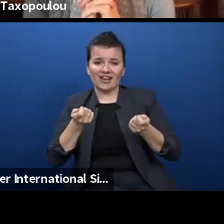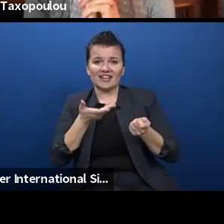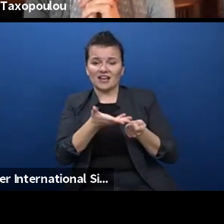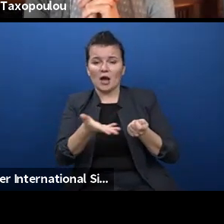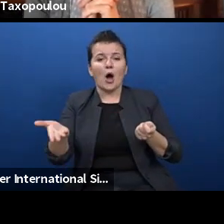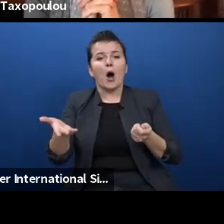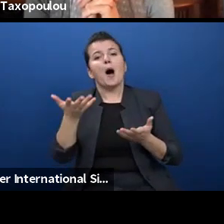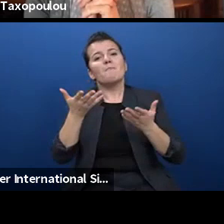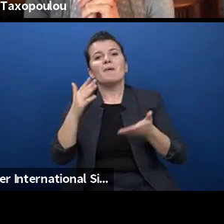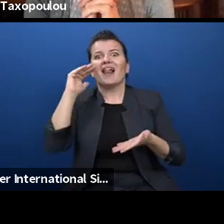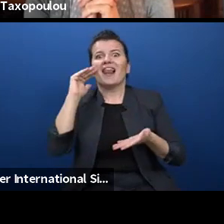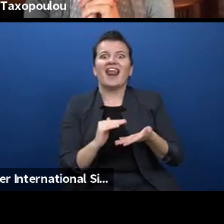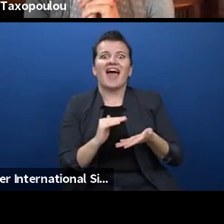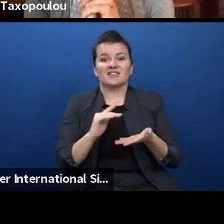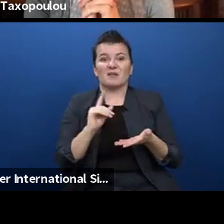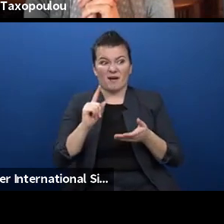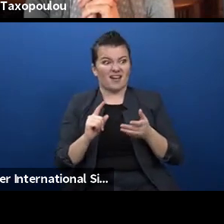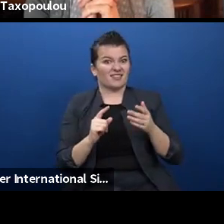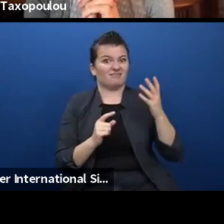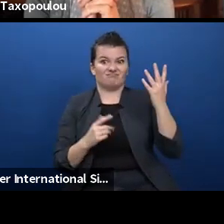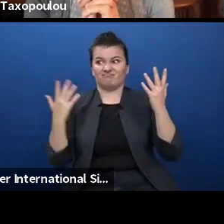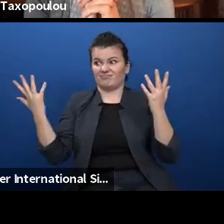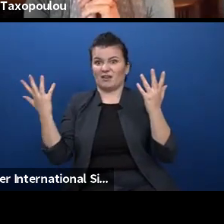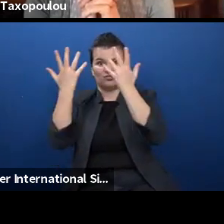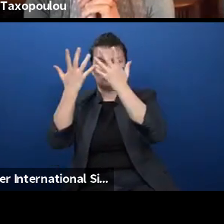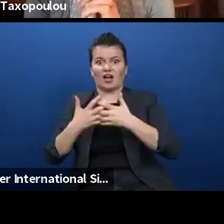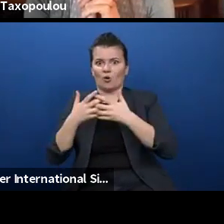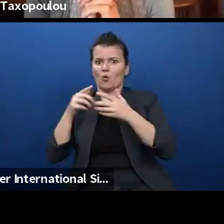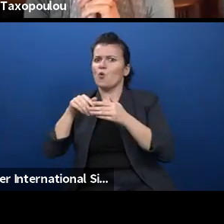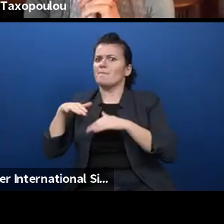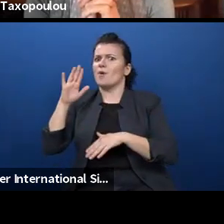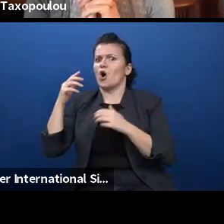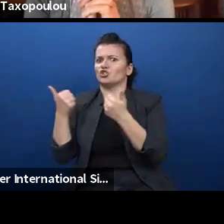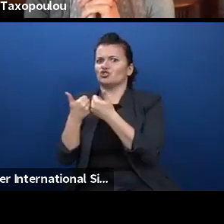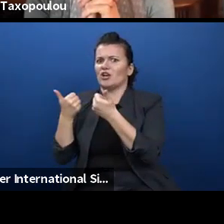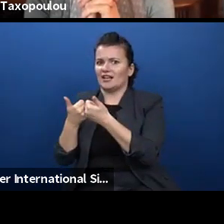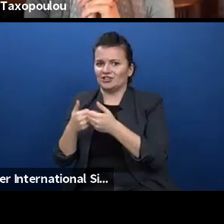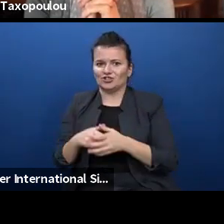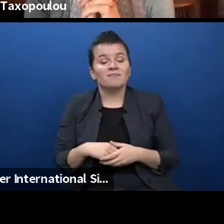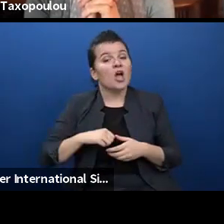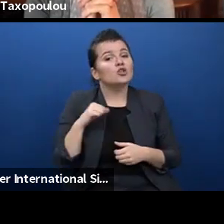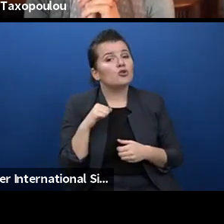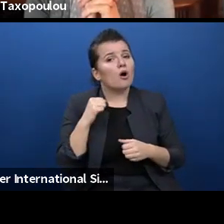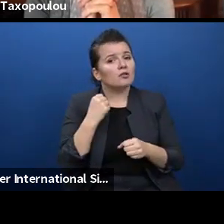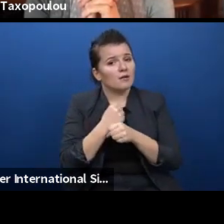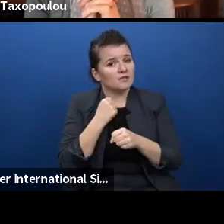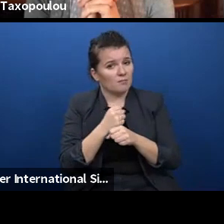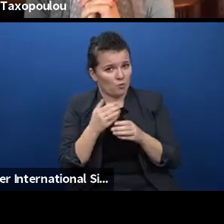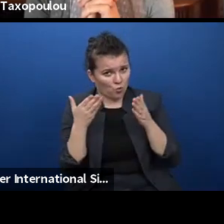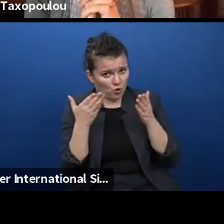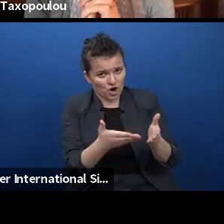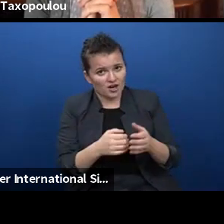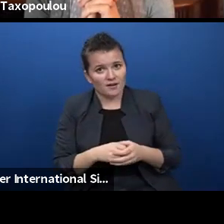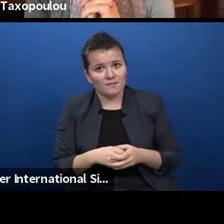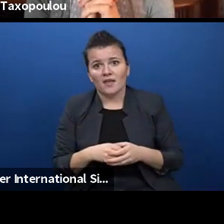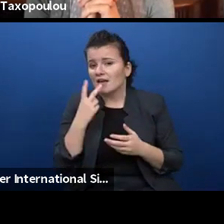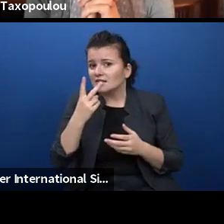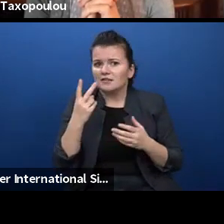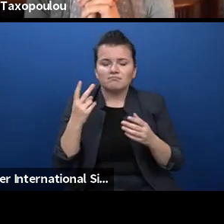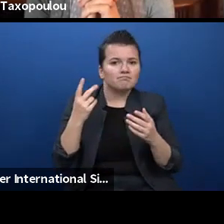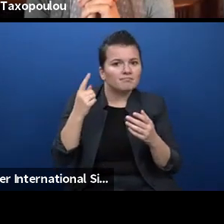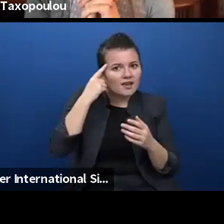We've done a lot at Creative Carbon Scotland working in two fronts. One is helping the cultural sector reduce its carbon emissions and adapt to the impacts